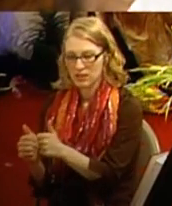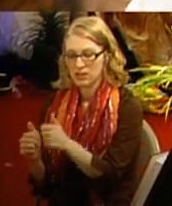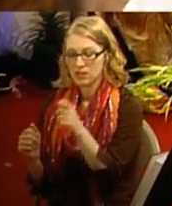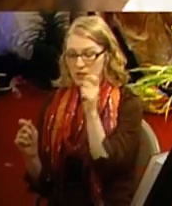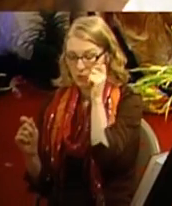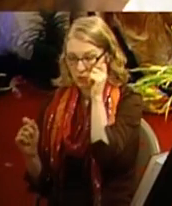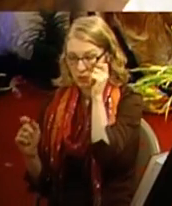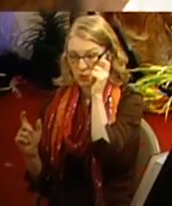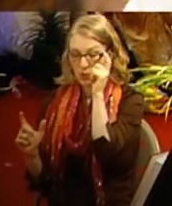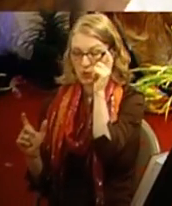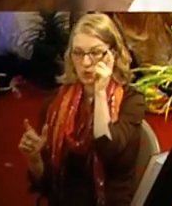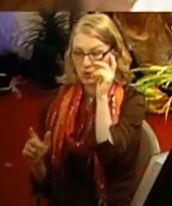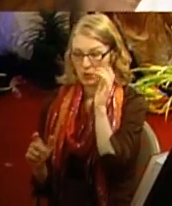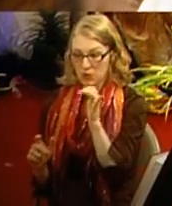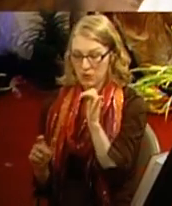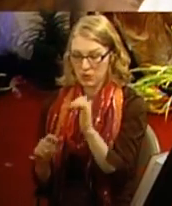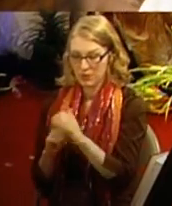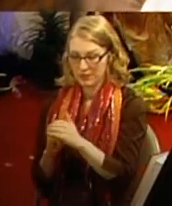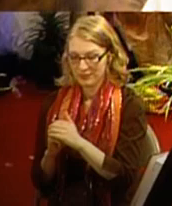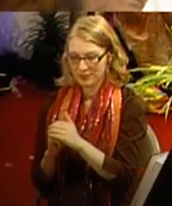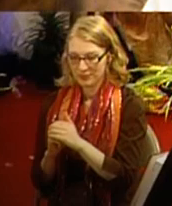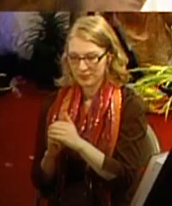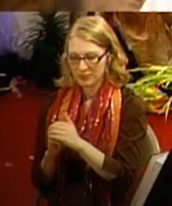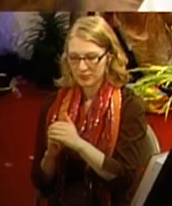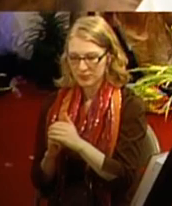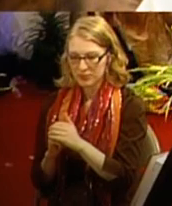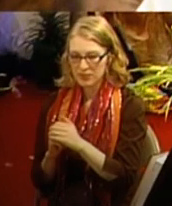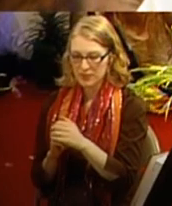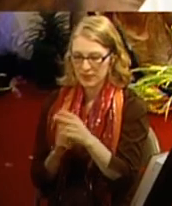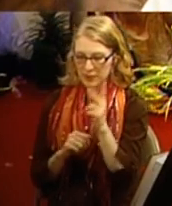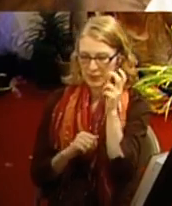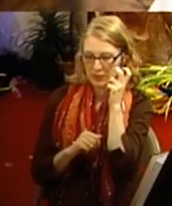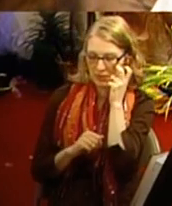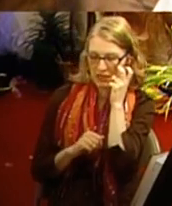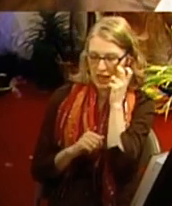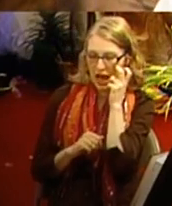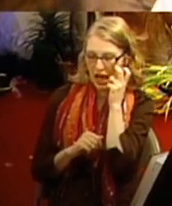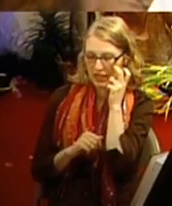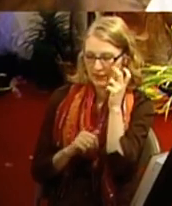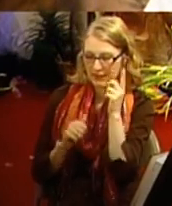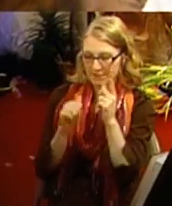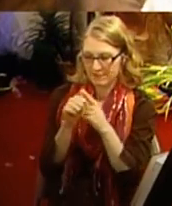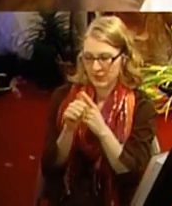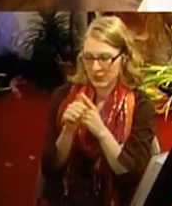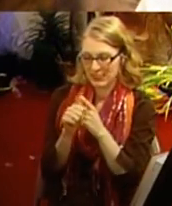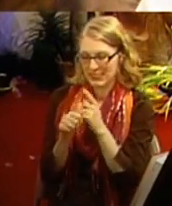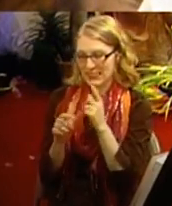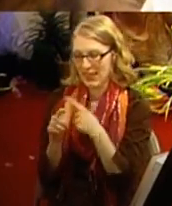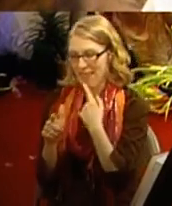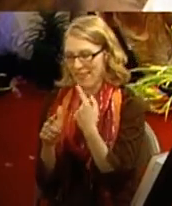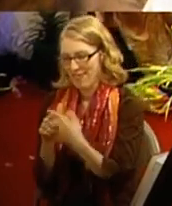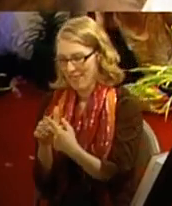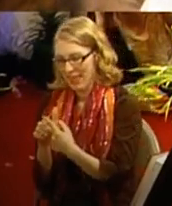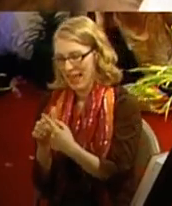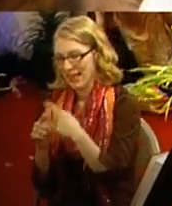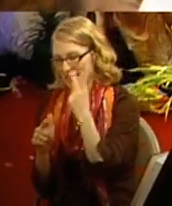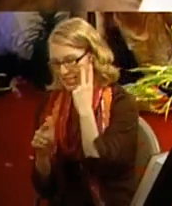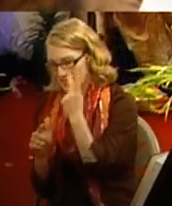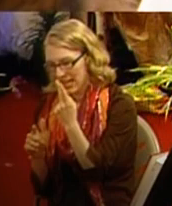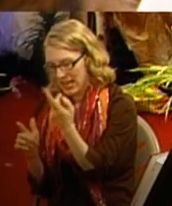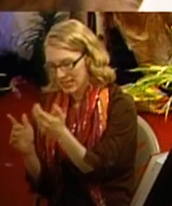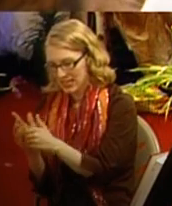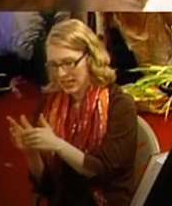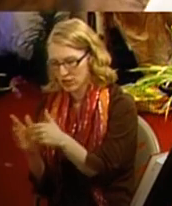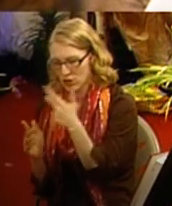Damascus, one that robbed him of his sight and then gave it back so that he might take three missionary journeys